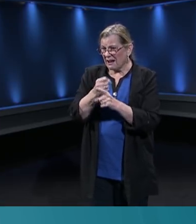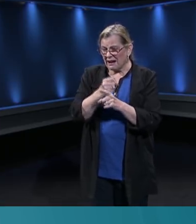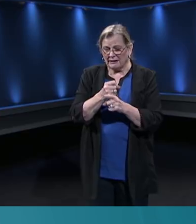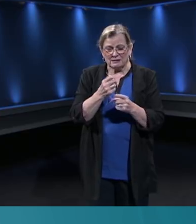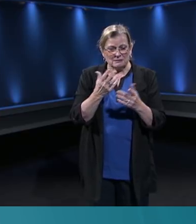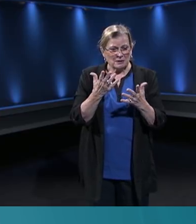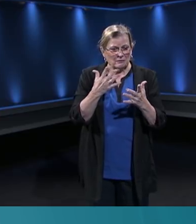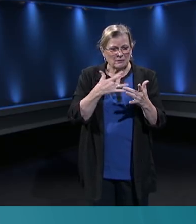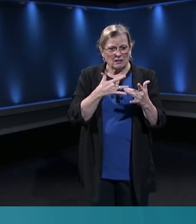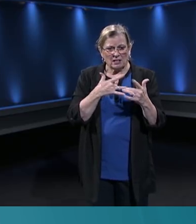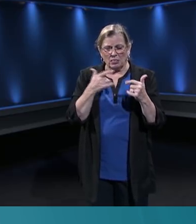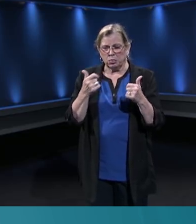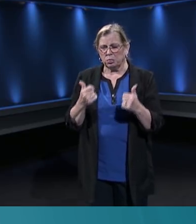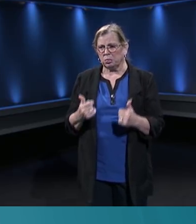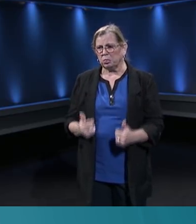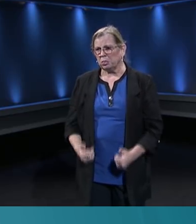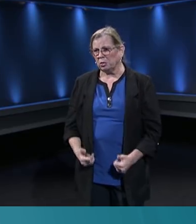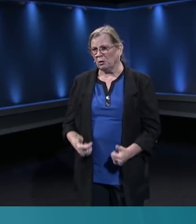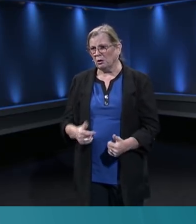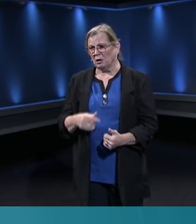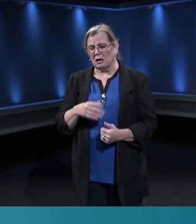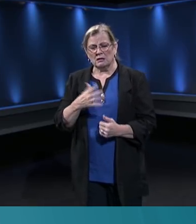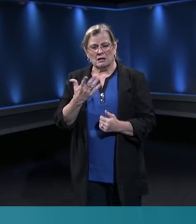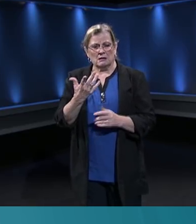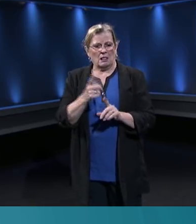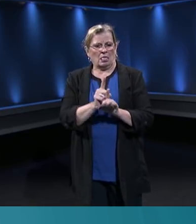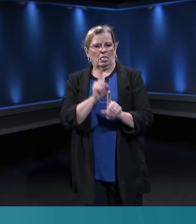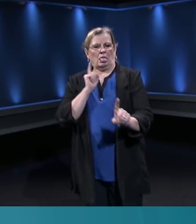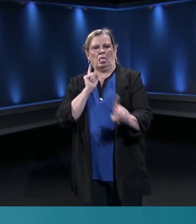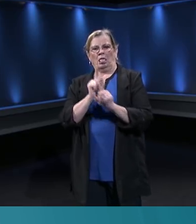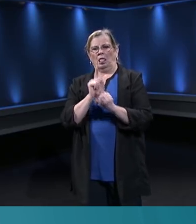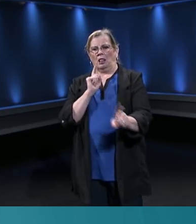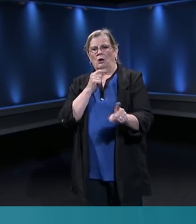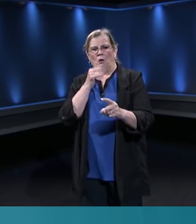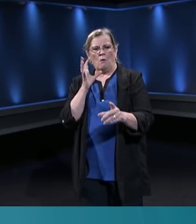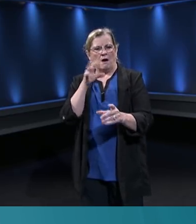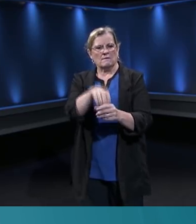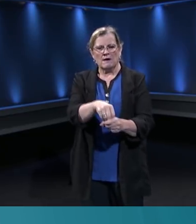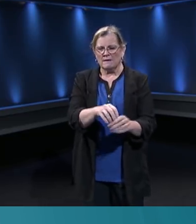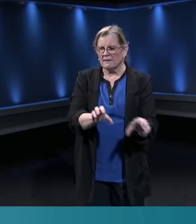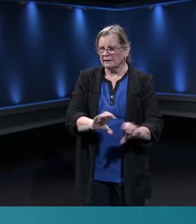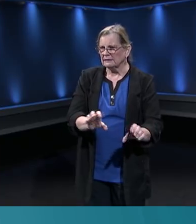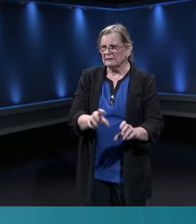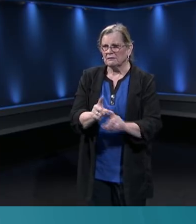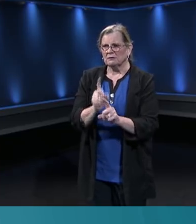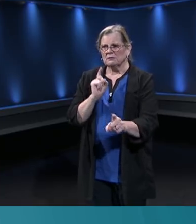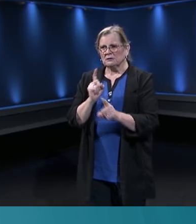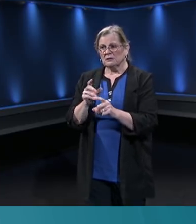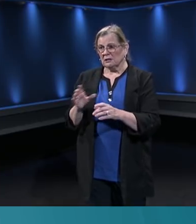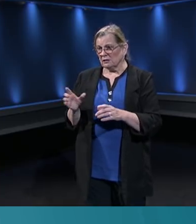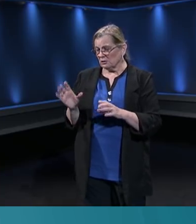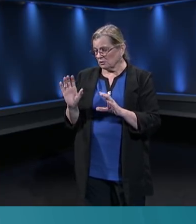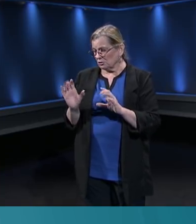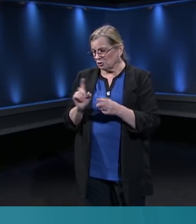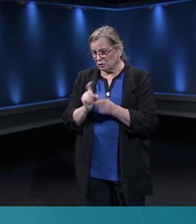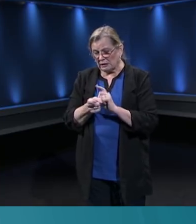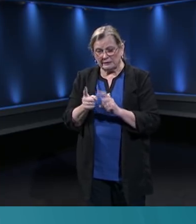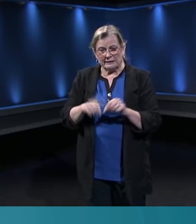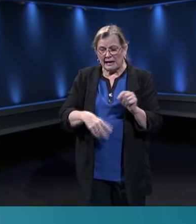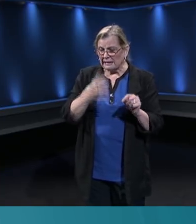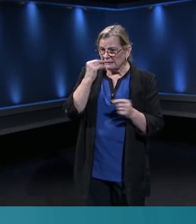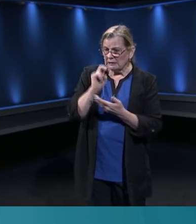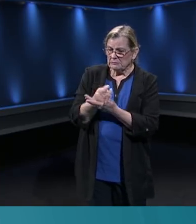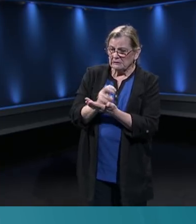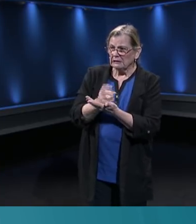from activities that they've typically enjoyed? Are you seeing changes in sleeping or eating patterns? We know that teenagers might sleep a lot